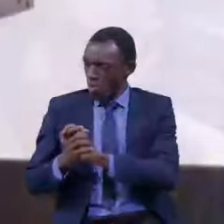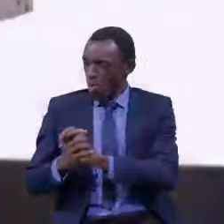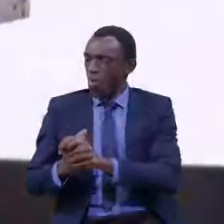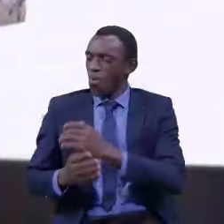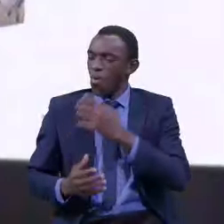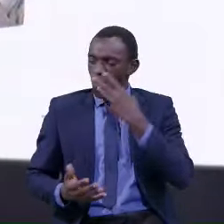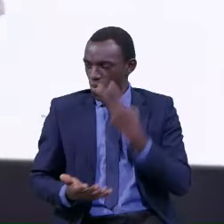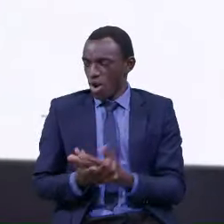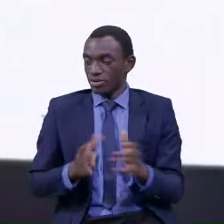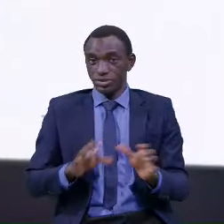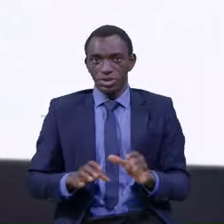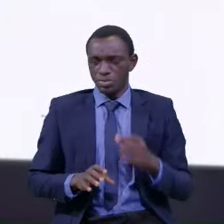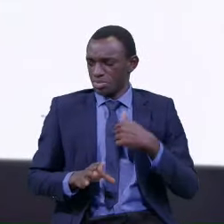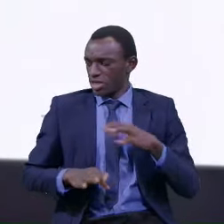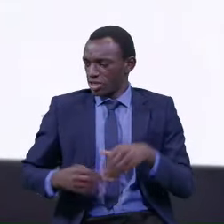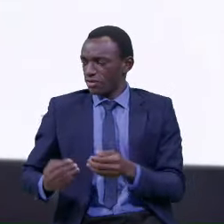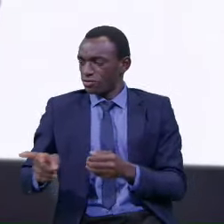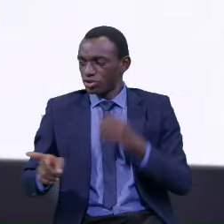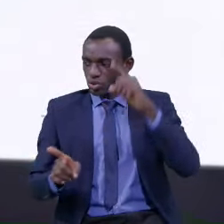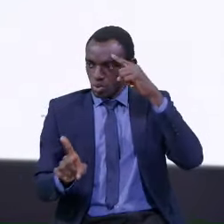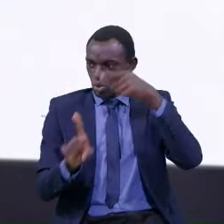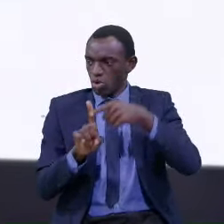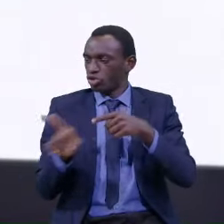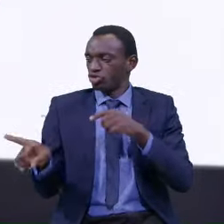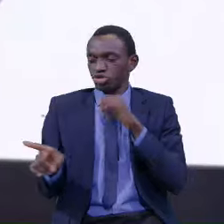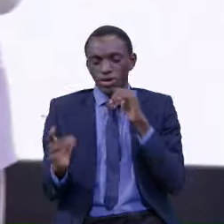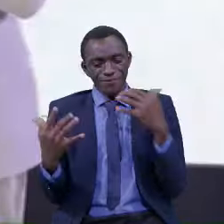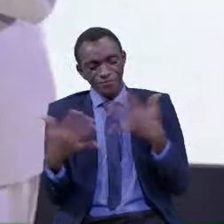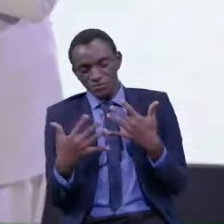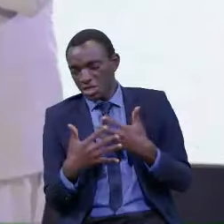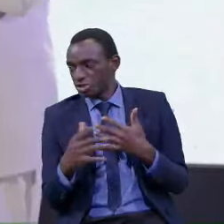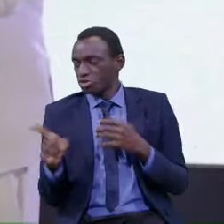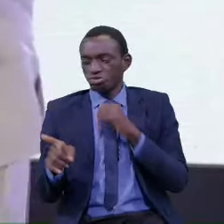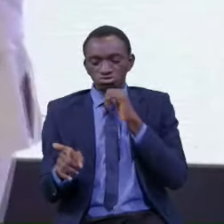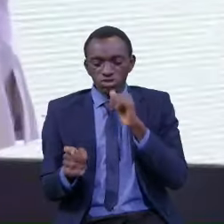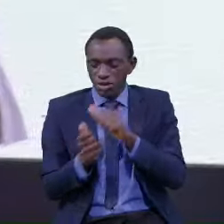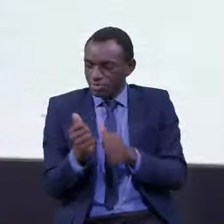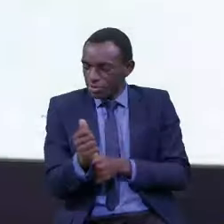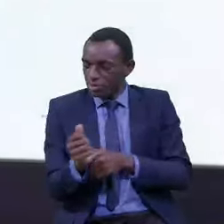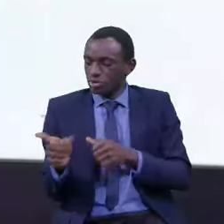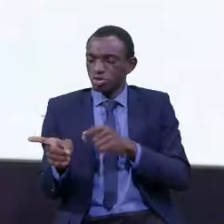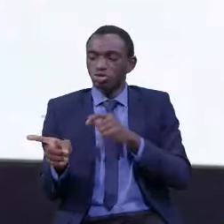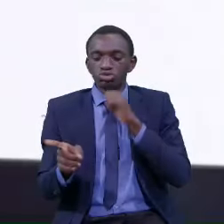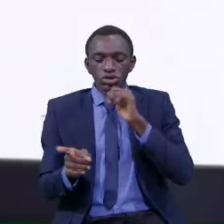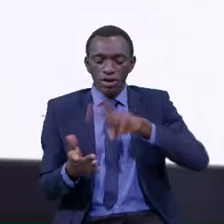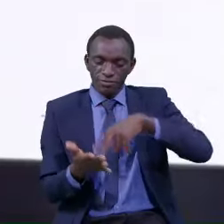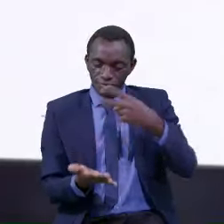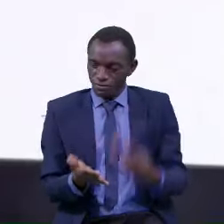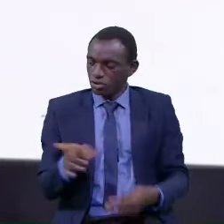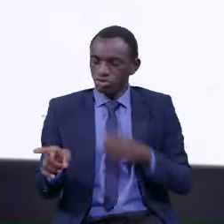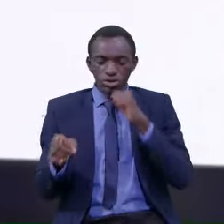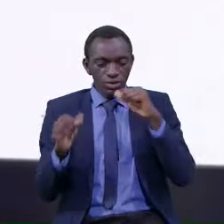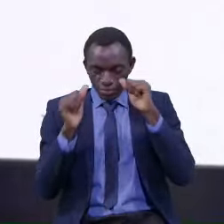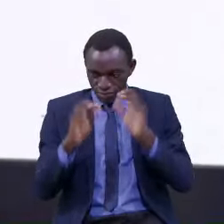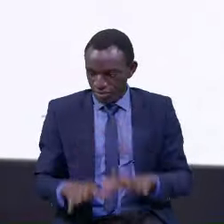didn't step back, and you didn't fall. You didn't faint. Now you are here. Welcome. Follow me.